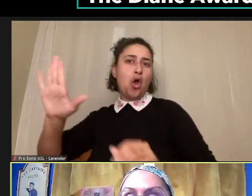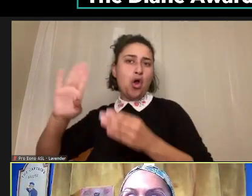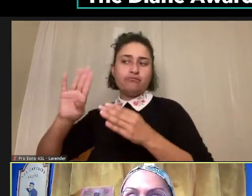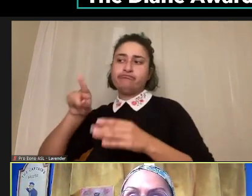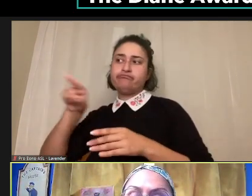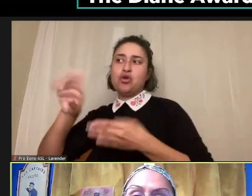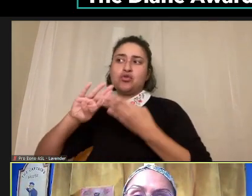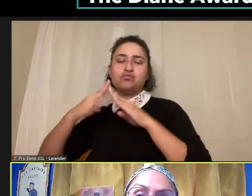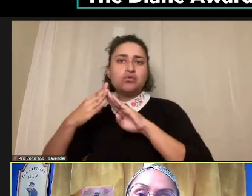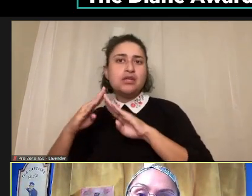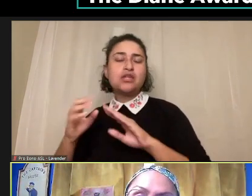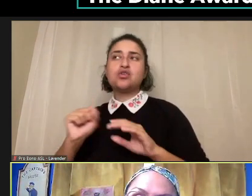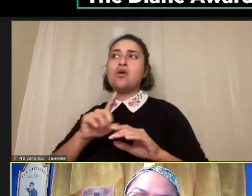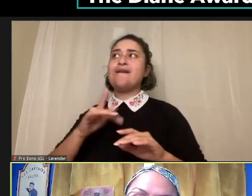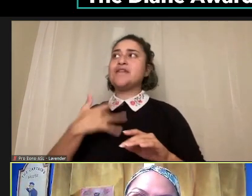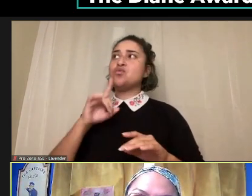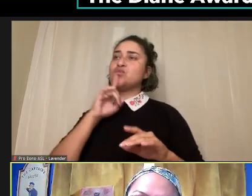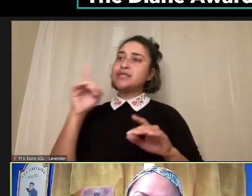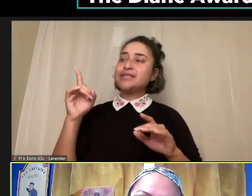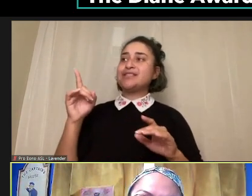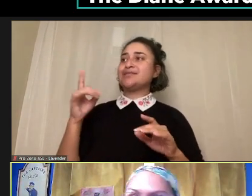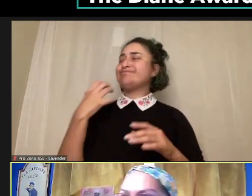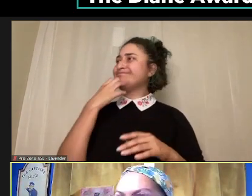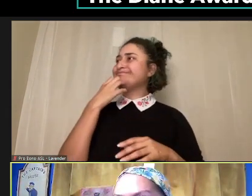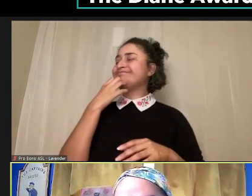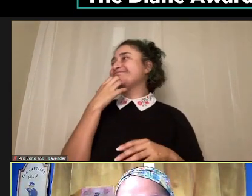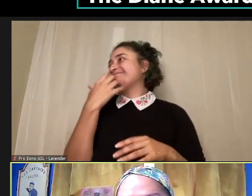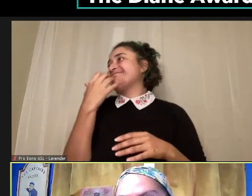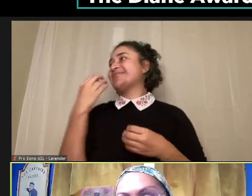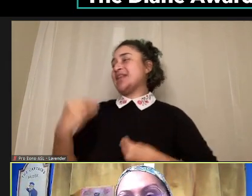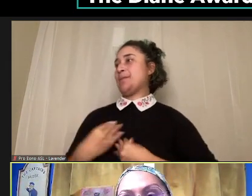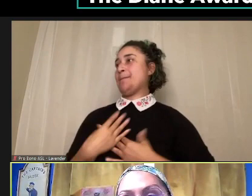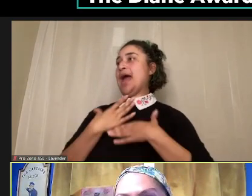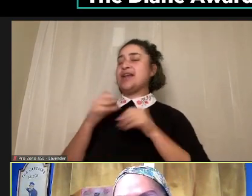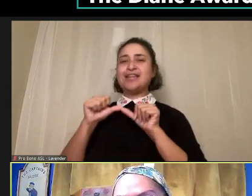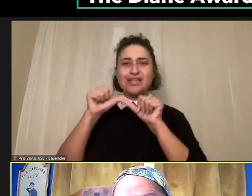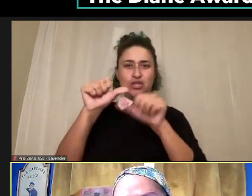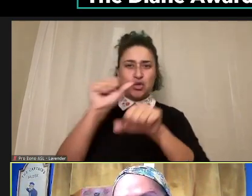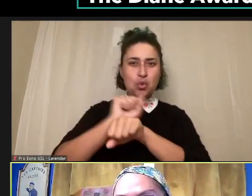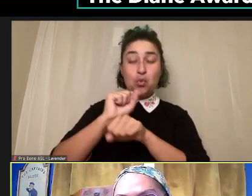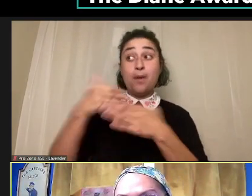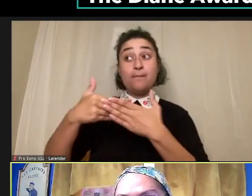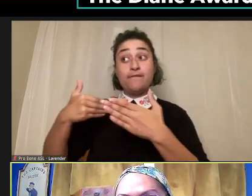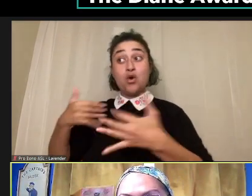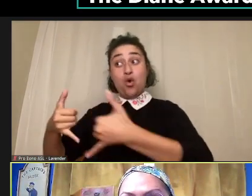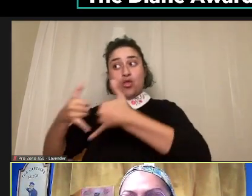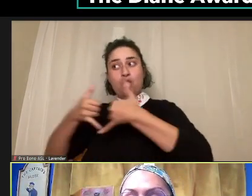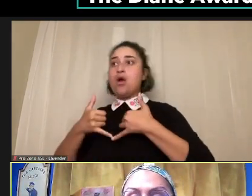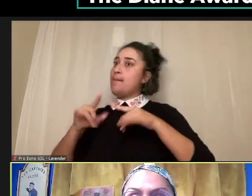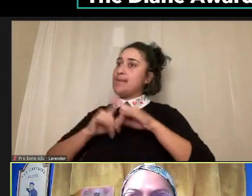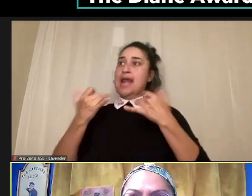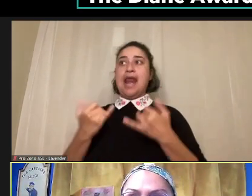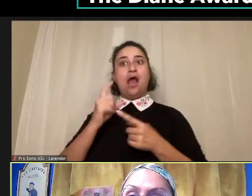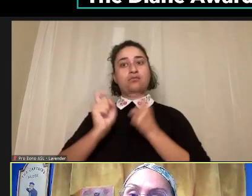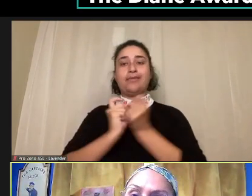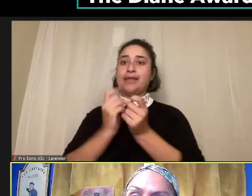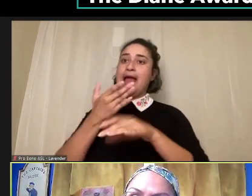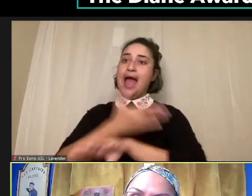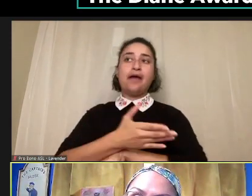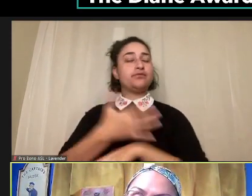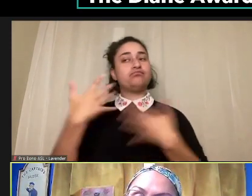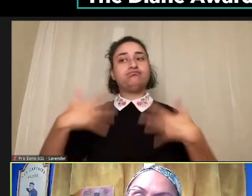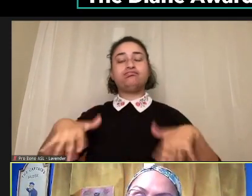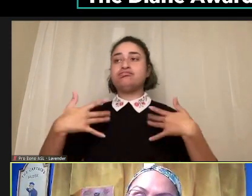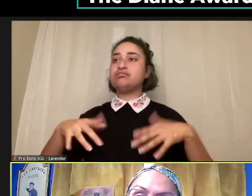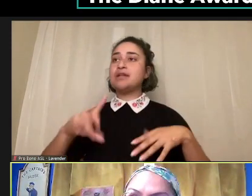felt inspired to continue that work before the award. And then now, particularly after the award, really thinking